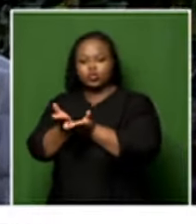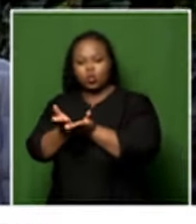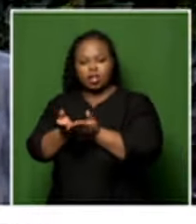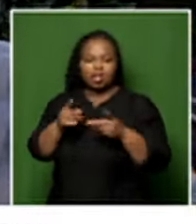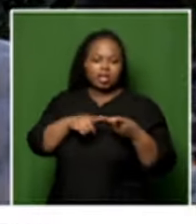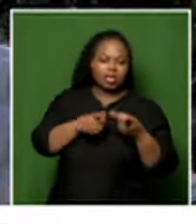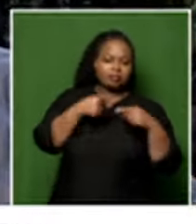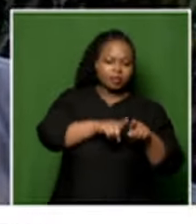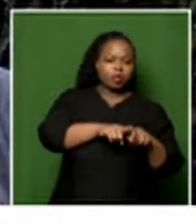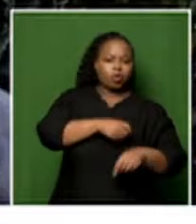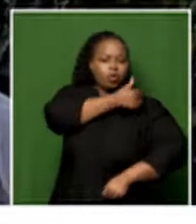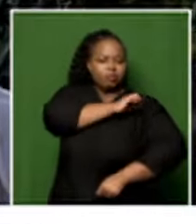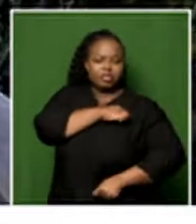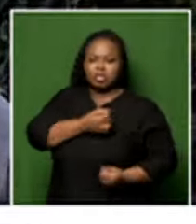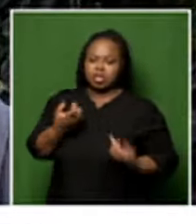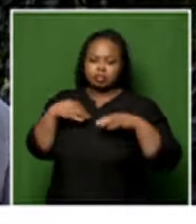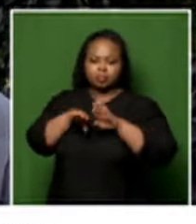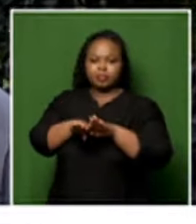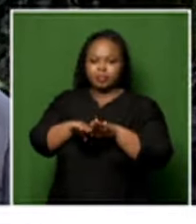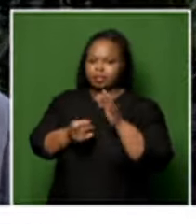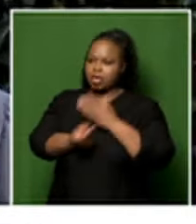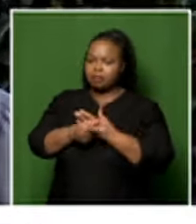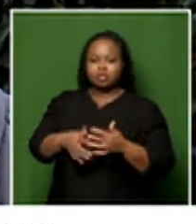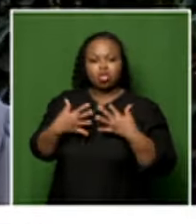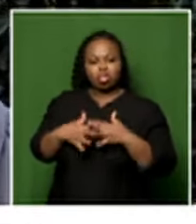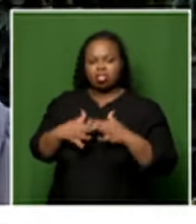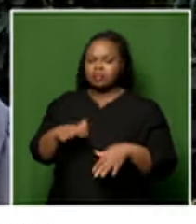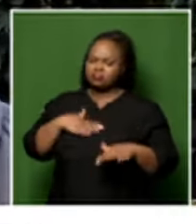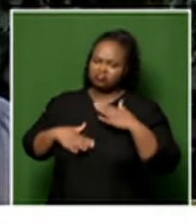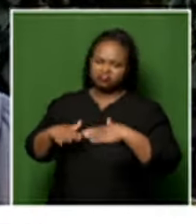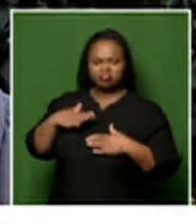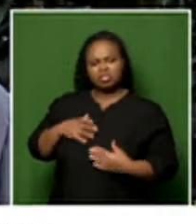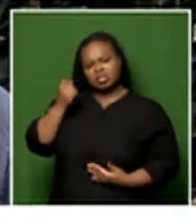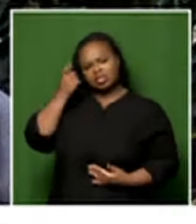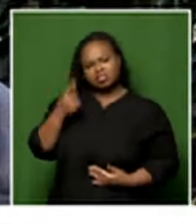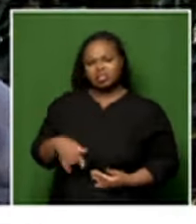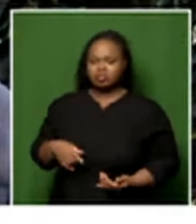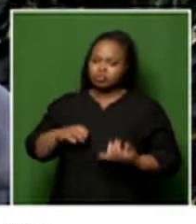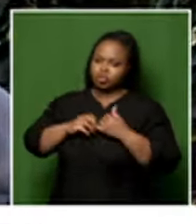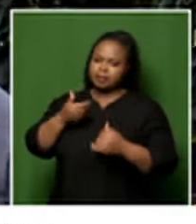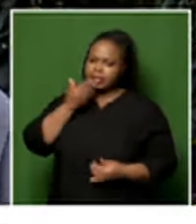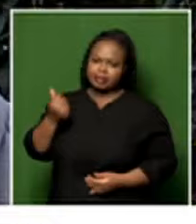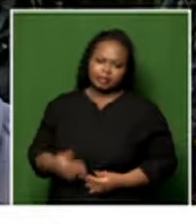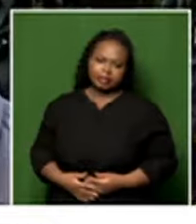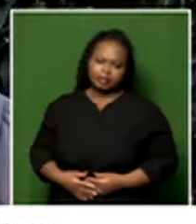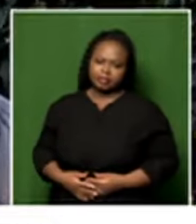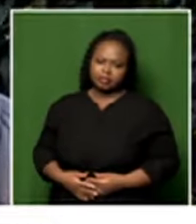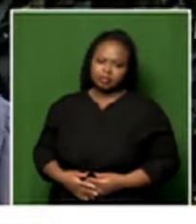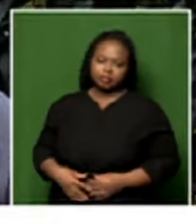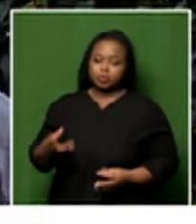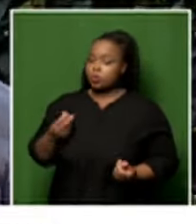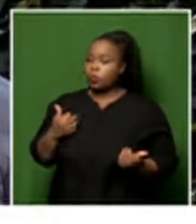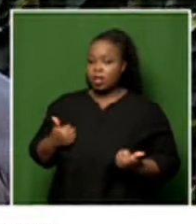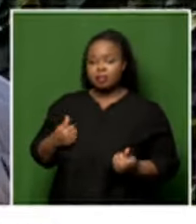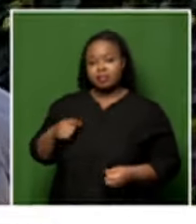people coming to hospital. That's kind of where we are. But I think if everyone's just patient and understands everyone's doing their best, everyone will get this done. I